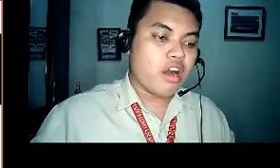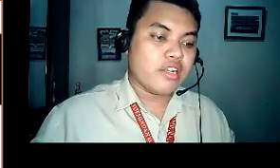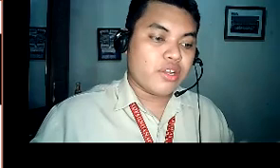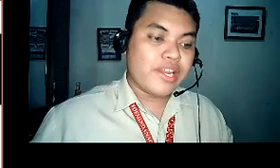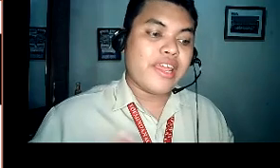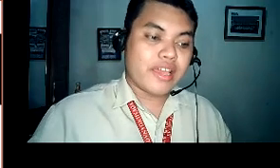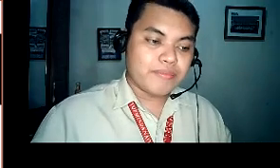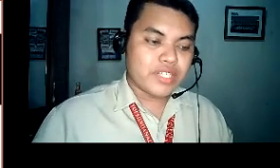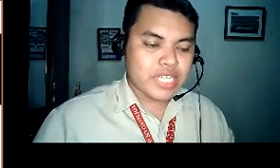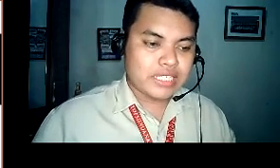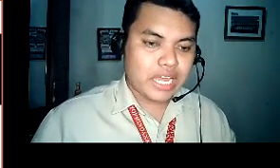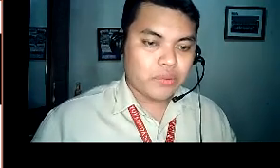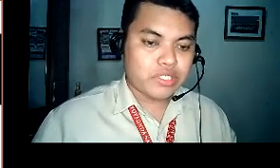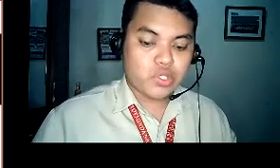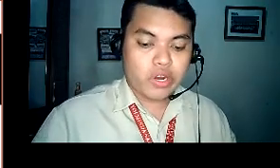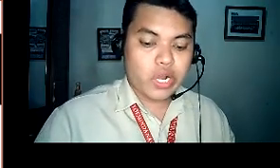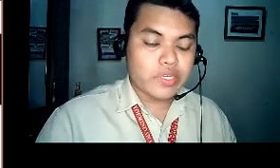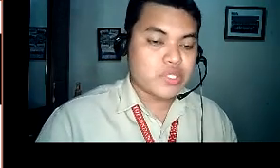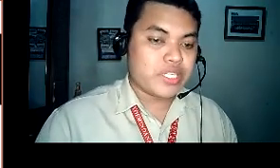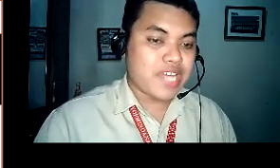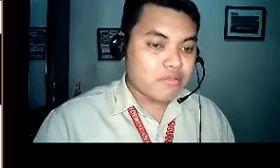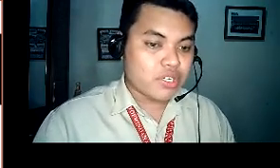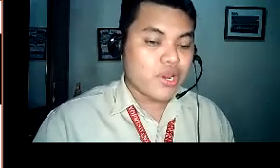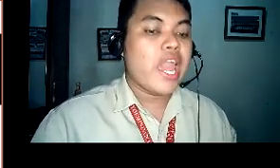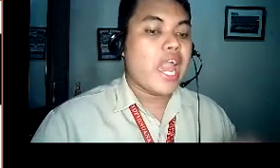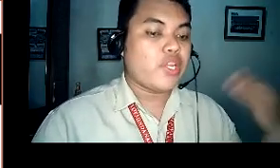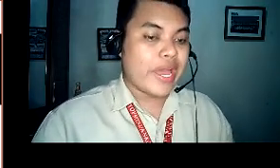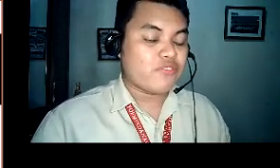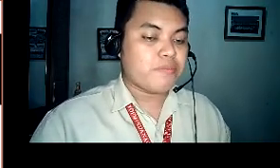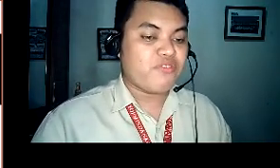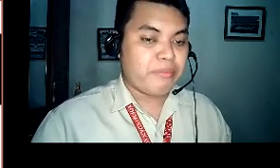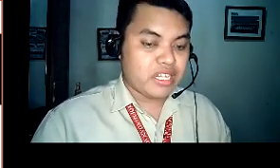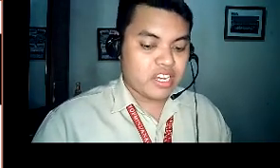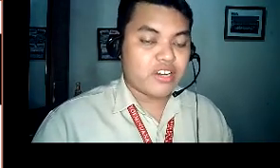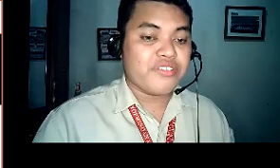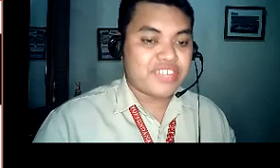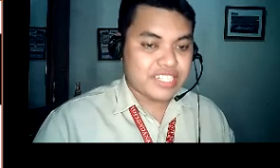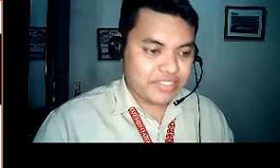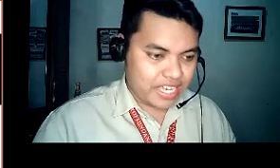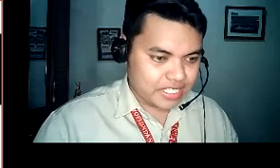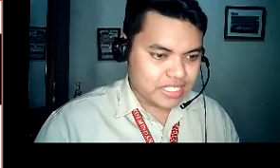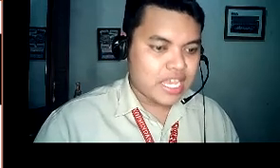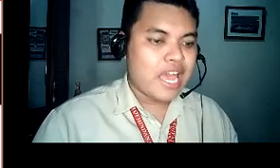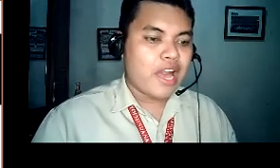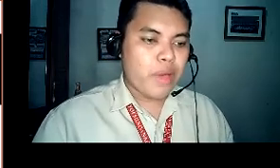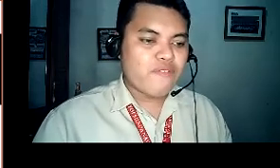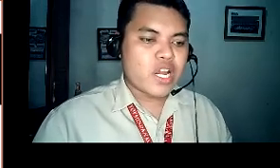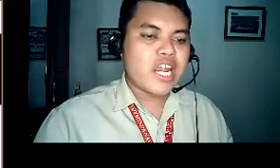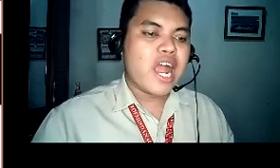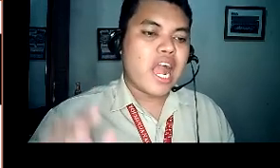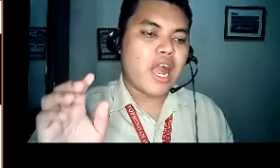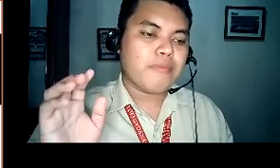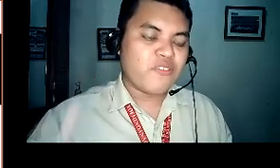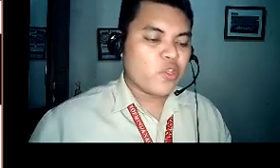journey on learning sign language, you are going to encounter and you have to be familiar on these things.